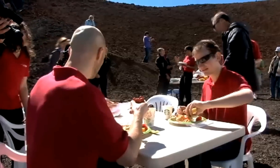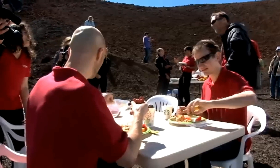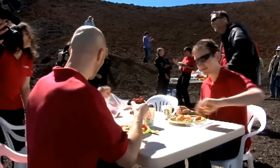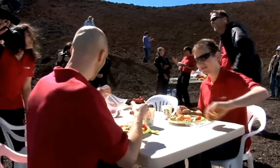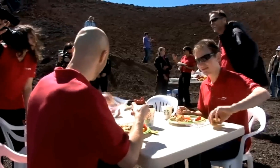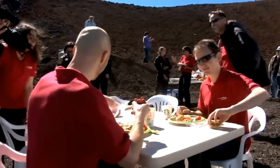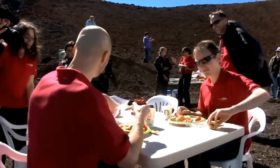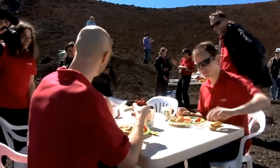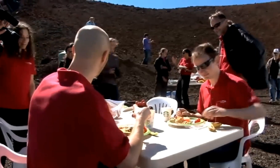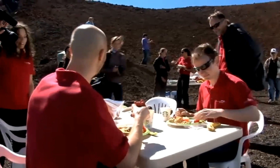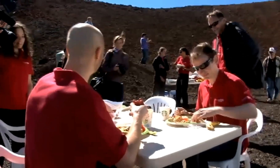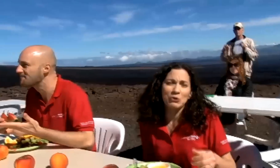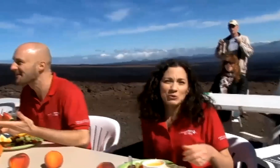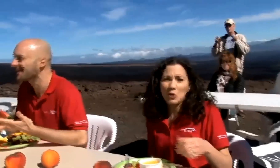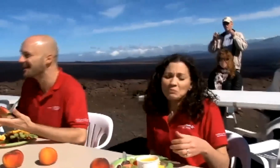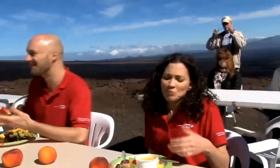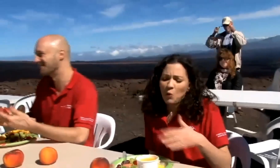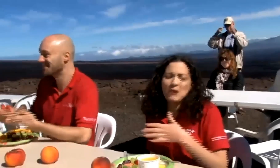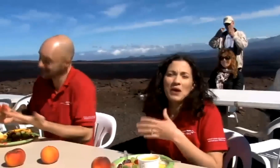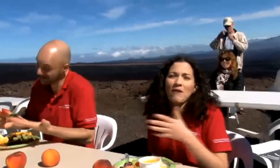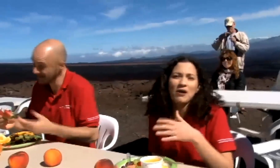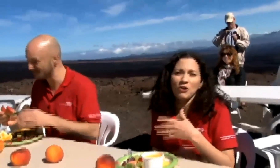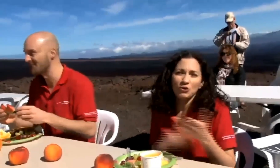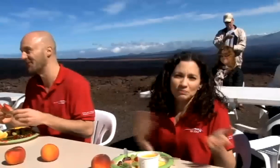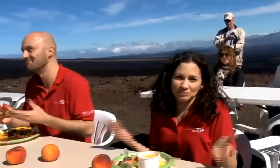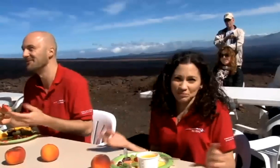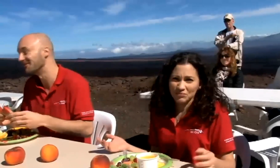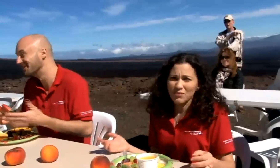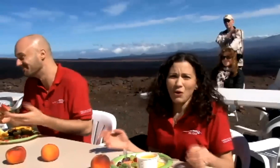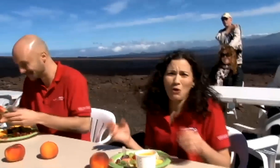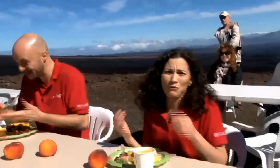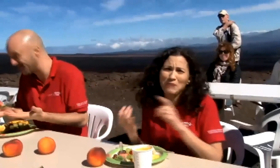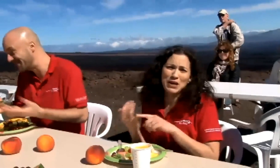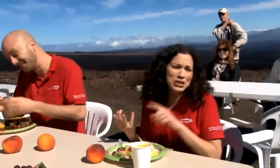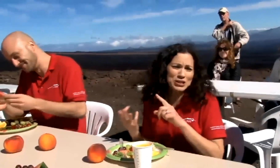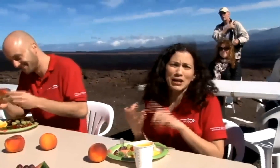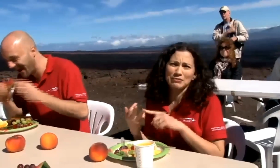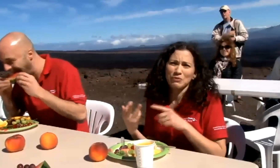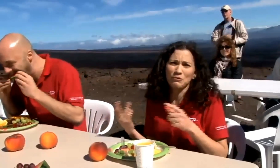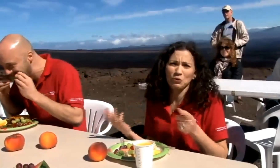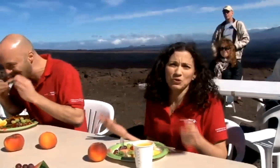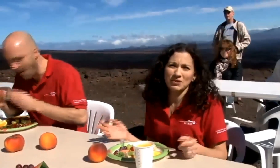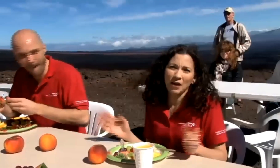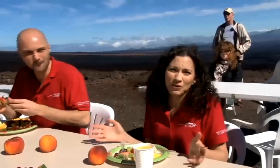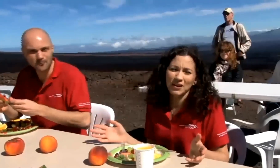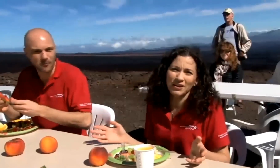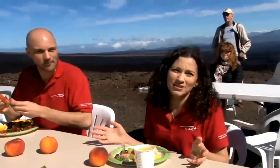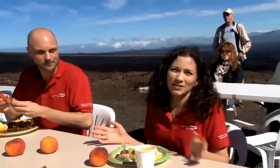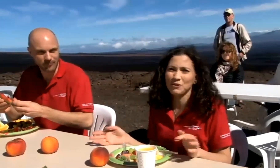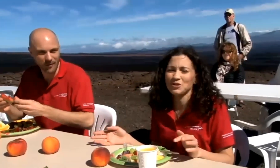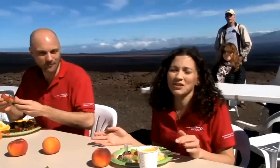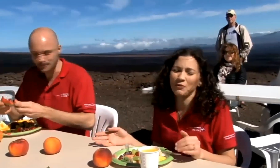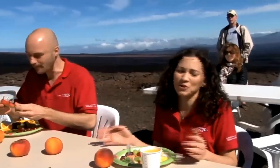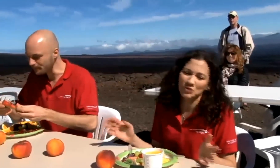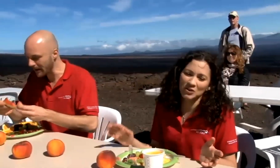excited about that. Very good. So we have a lot of like veggies and fruits. Everything